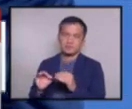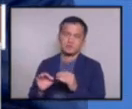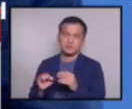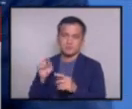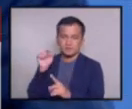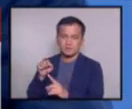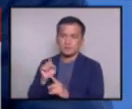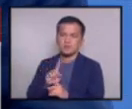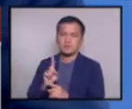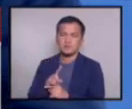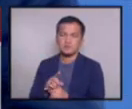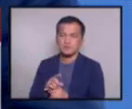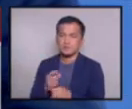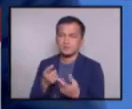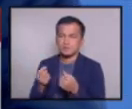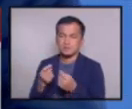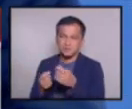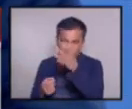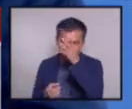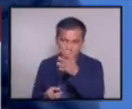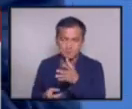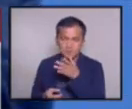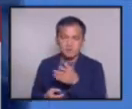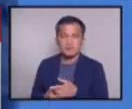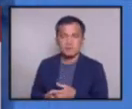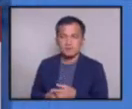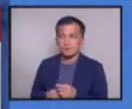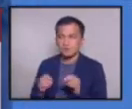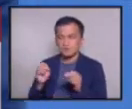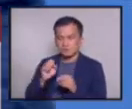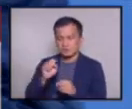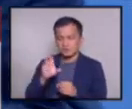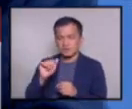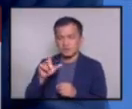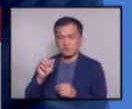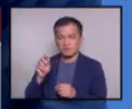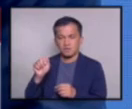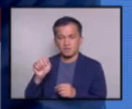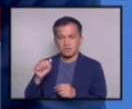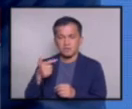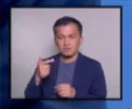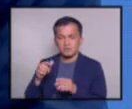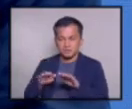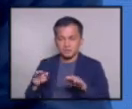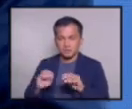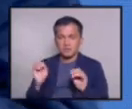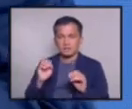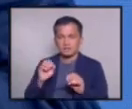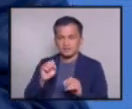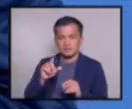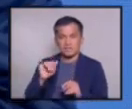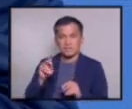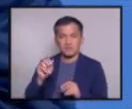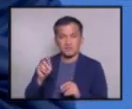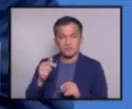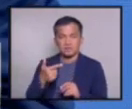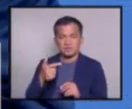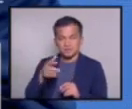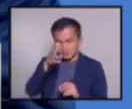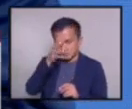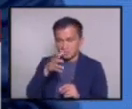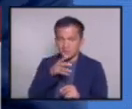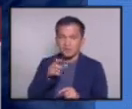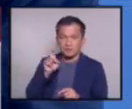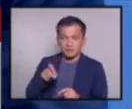is, anong ginagawa ng magulang? Kasi walang scalawag children kung walang scalawag na magulang. Kailangan bantay sarado